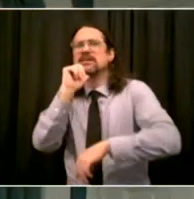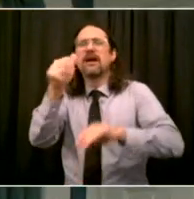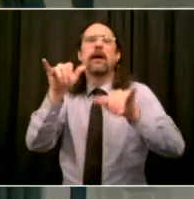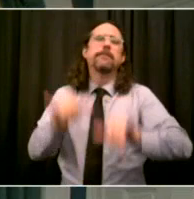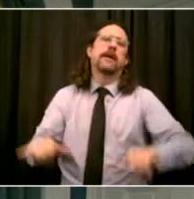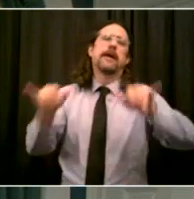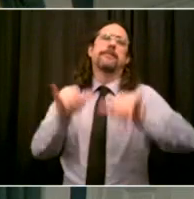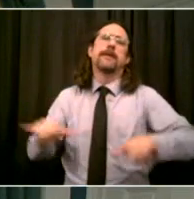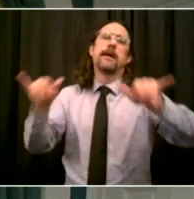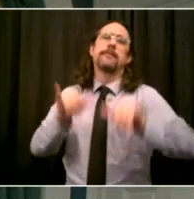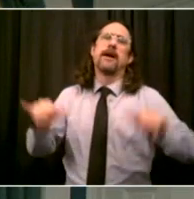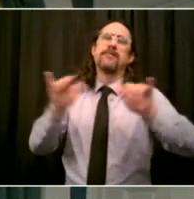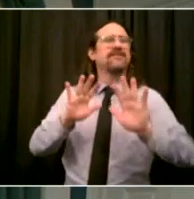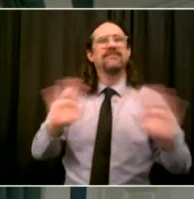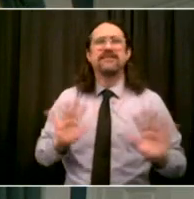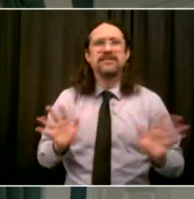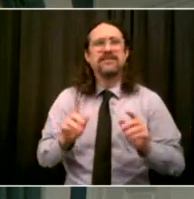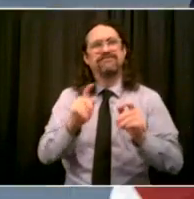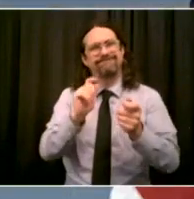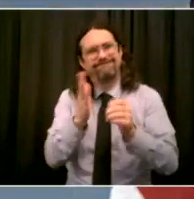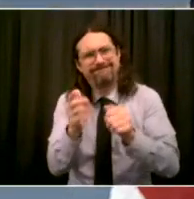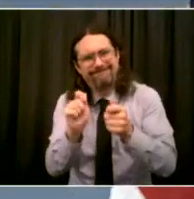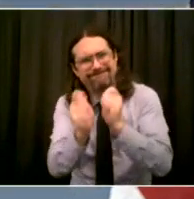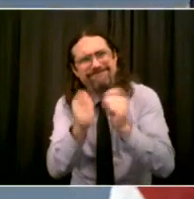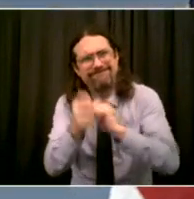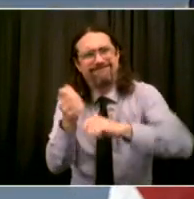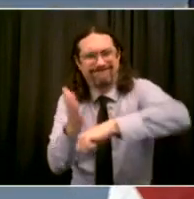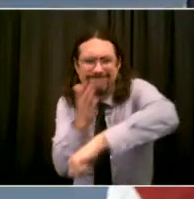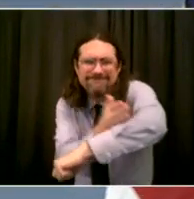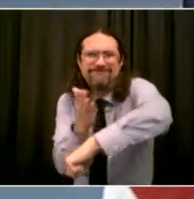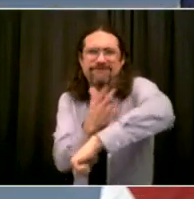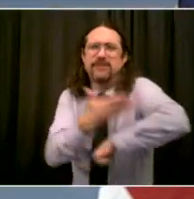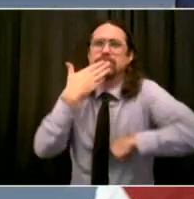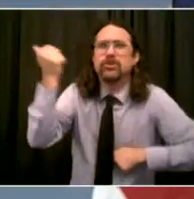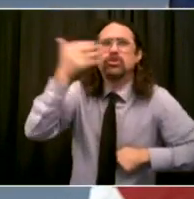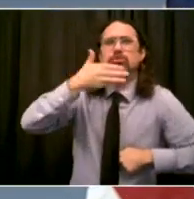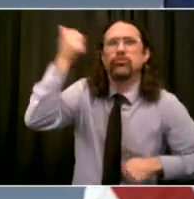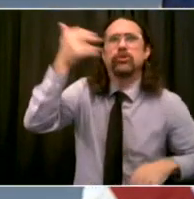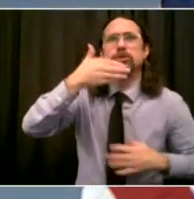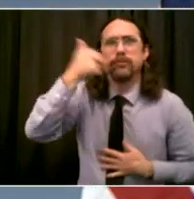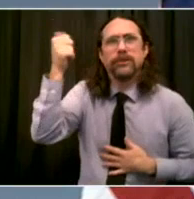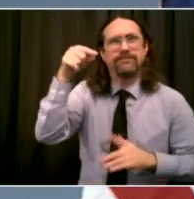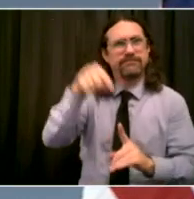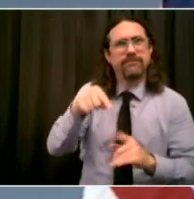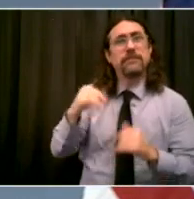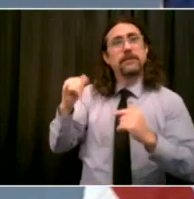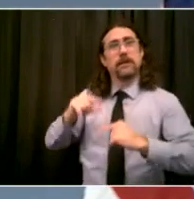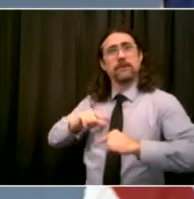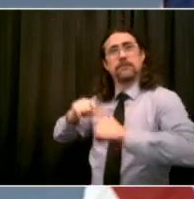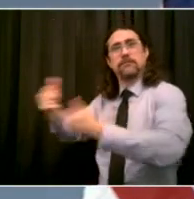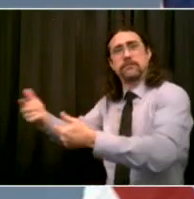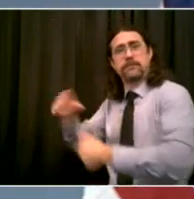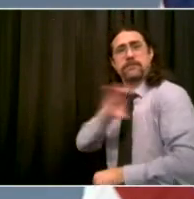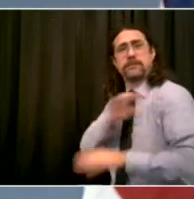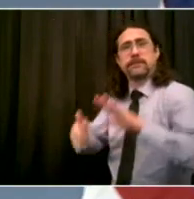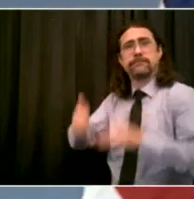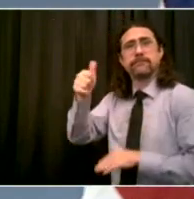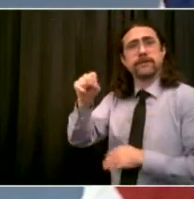for the question. As I'm sitting listening to the mayor speak, I'm just thinking about all, the last year or so,